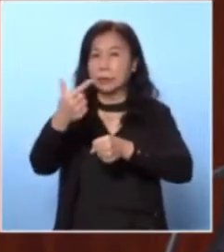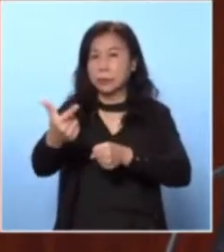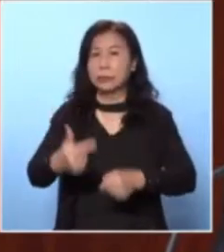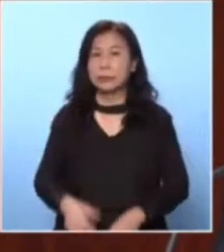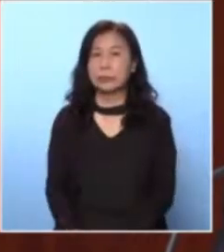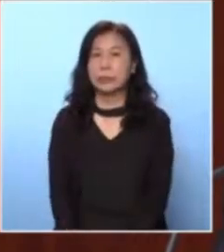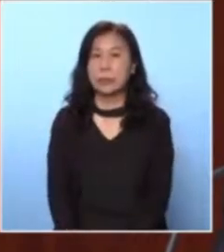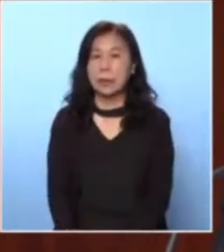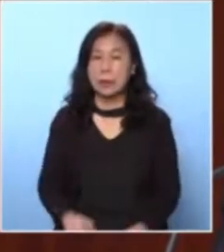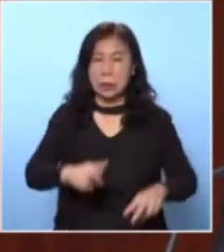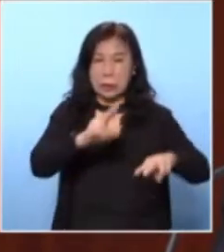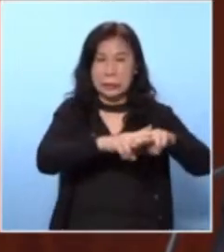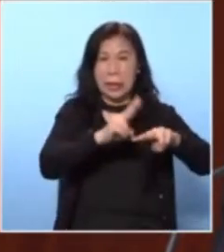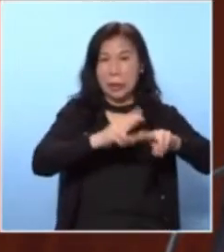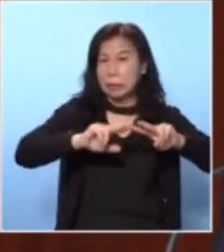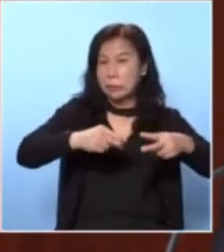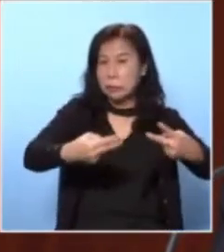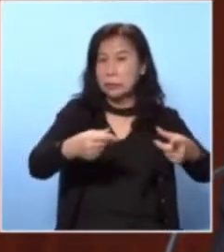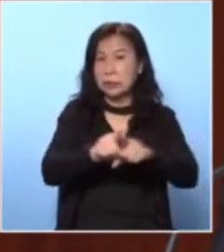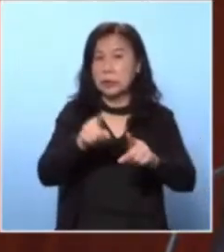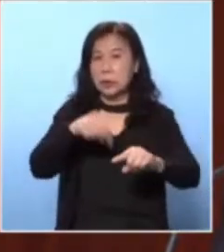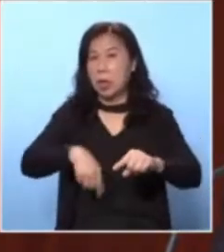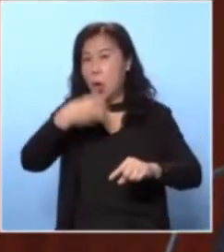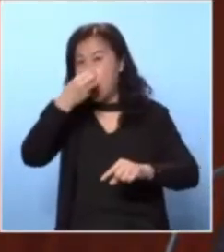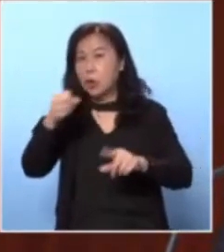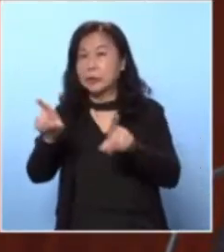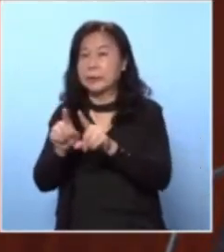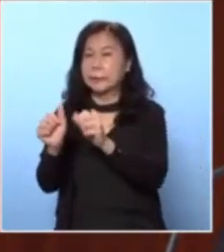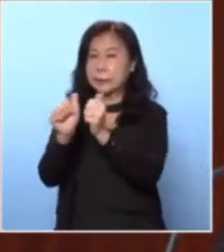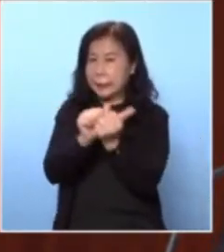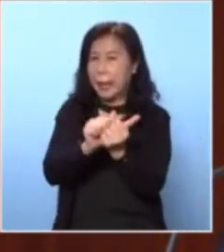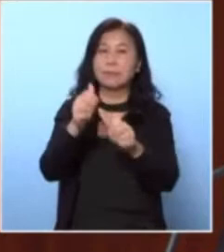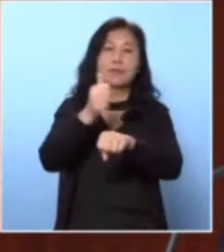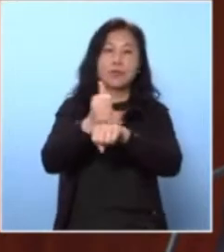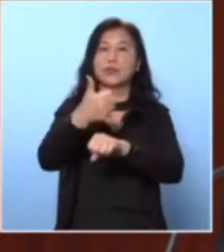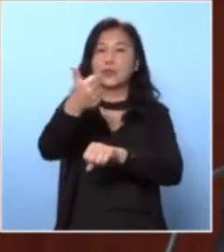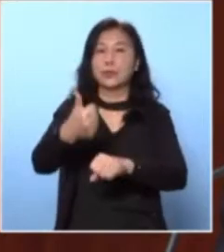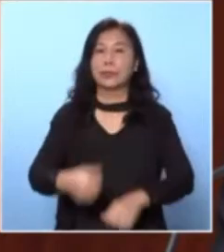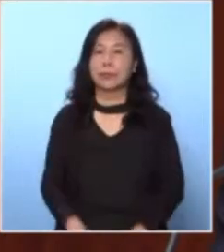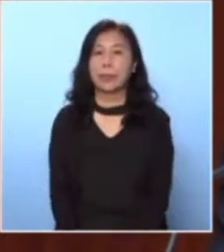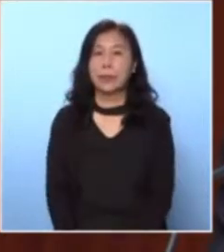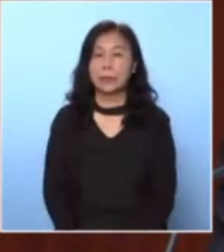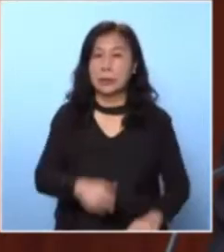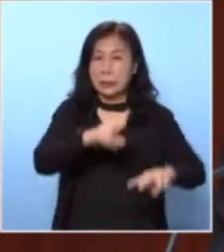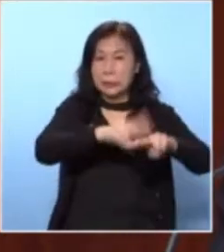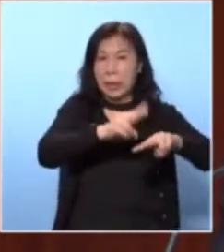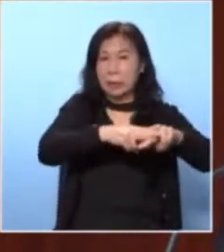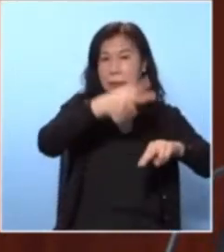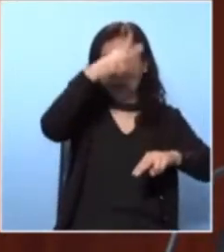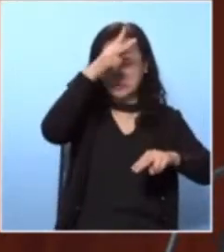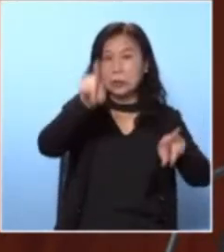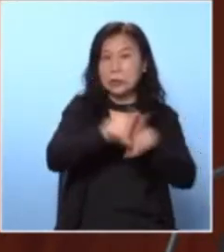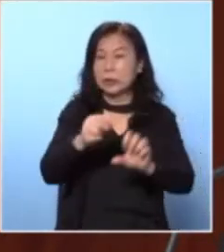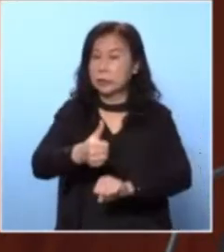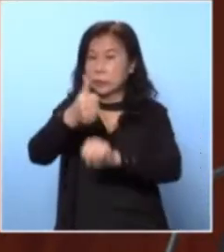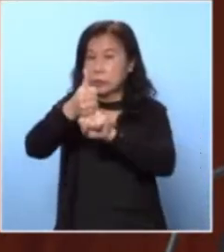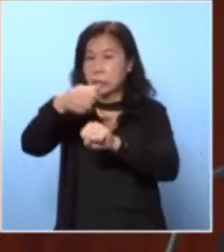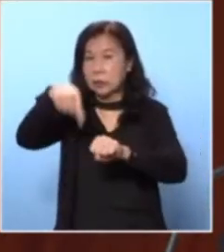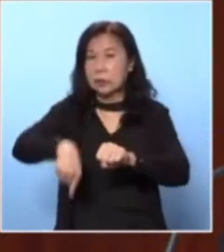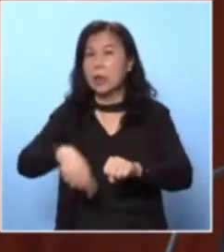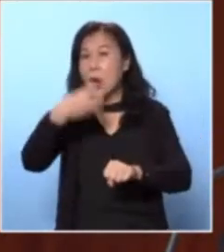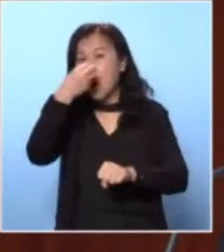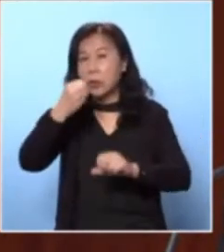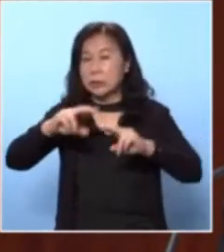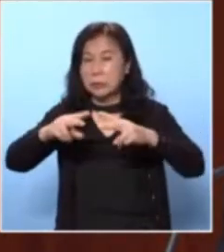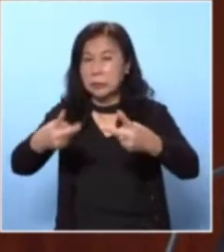next. This will create continuing opportunities for Hong Kong. The Central People's Government